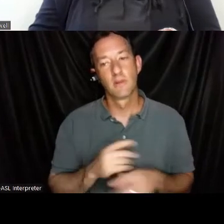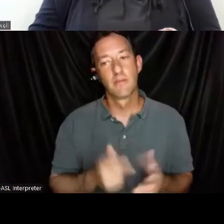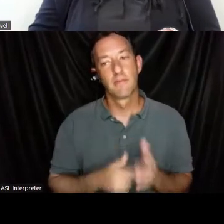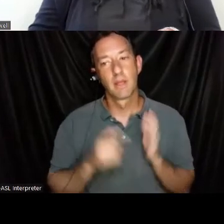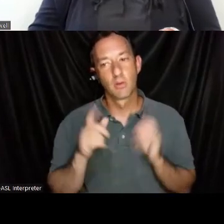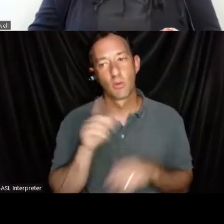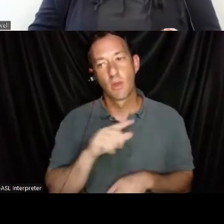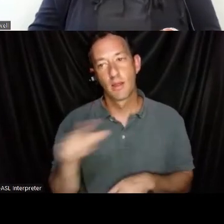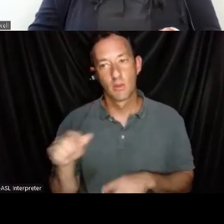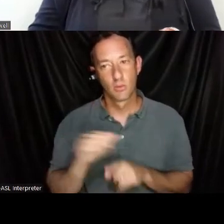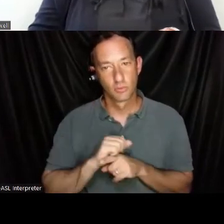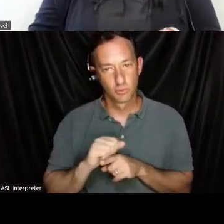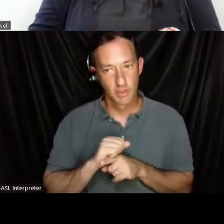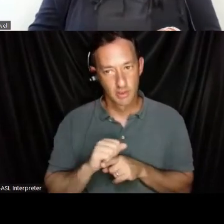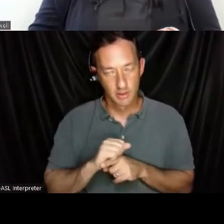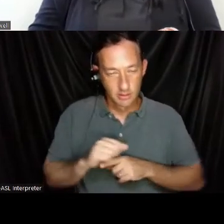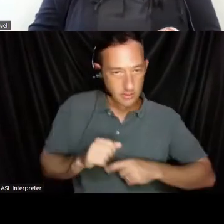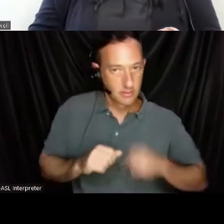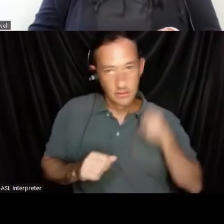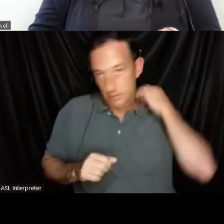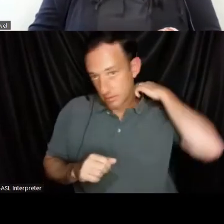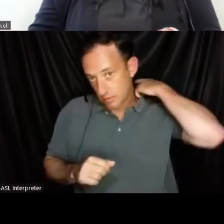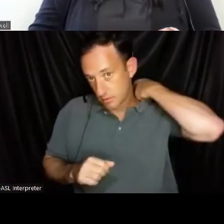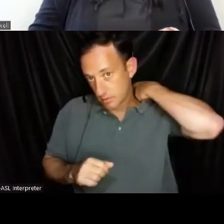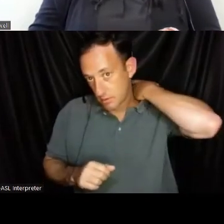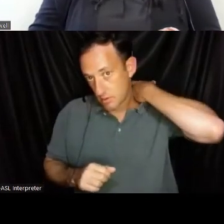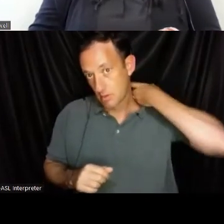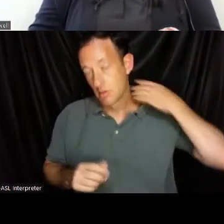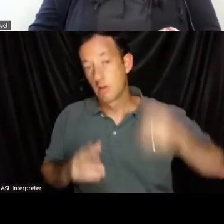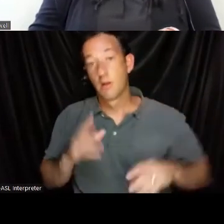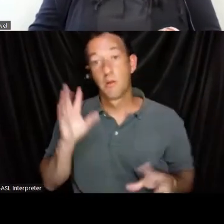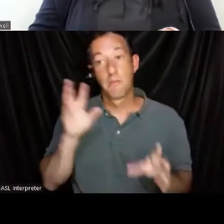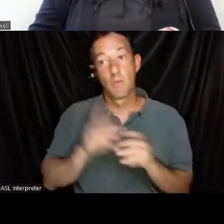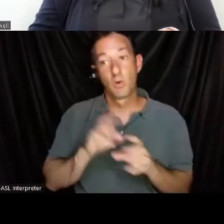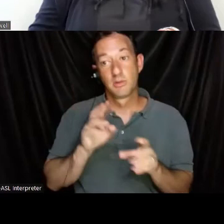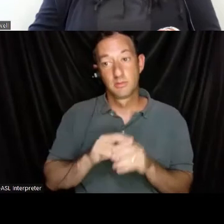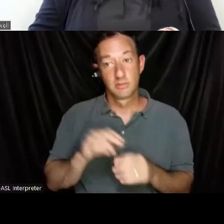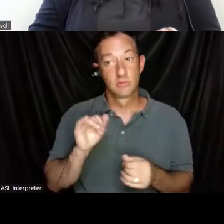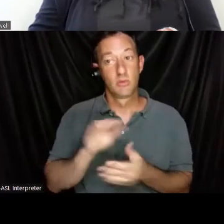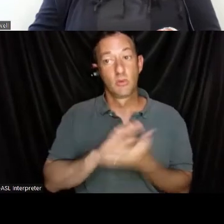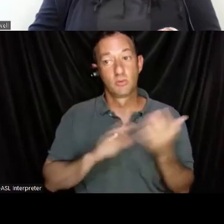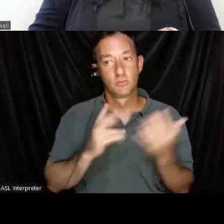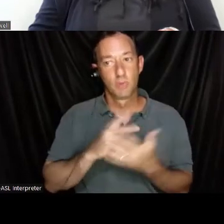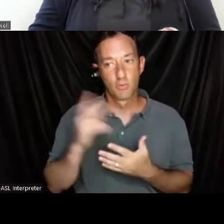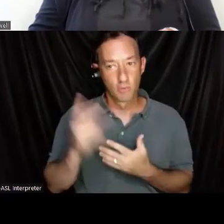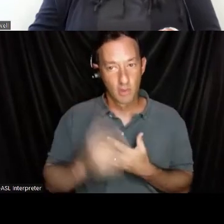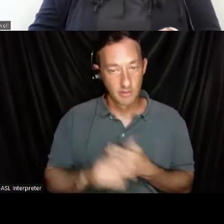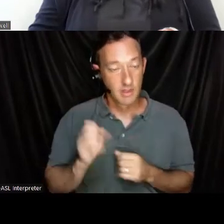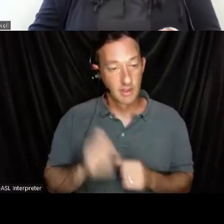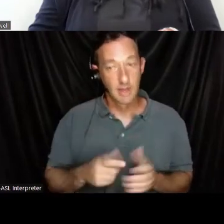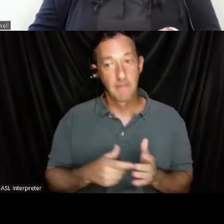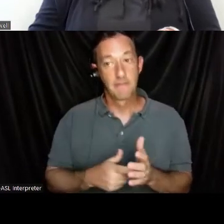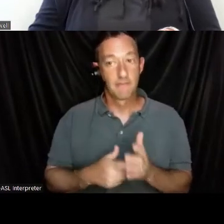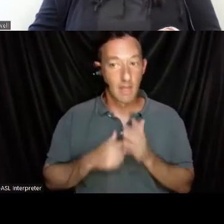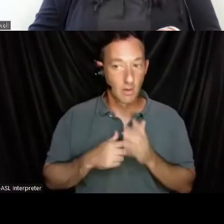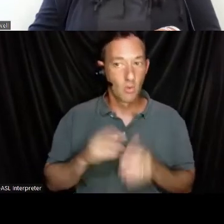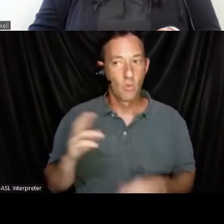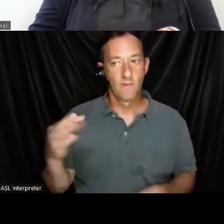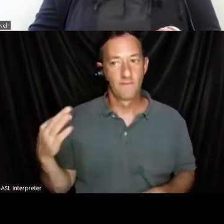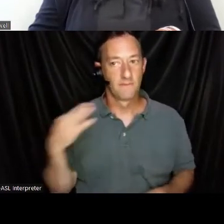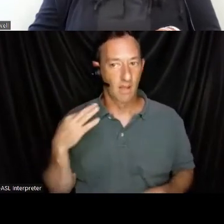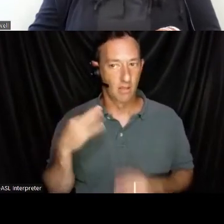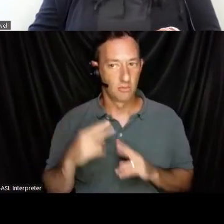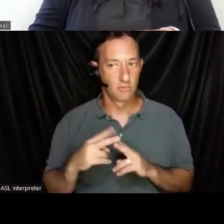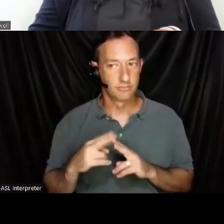training, and the participation in these programs can be either mandatory or voluntary.